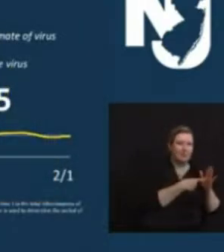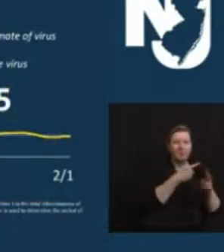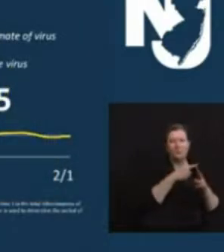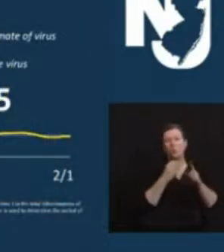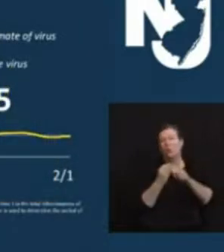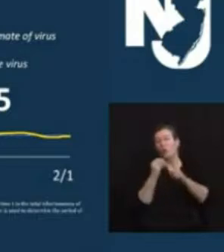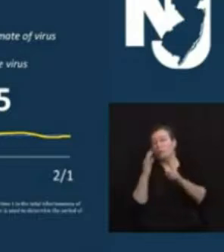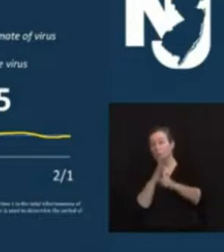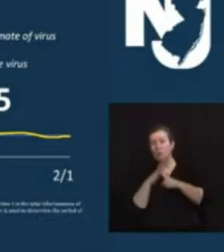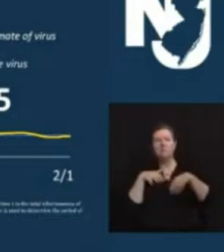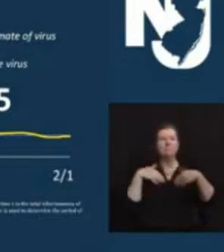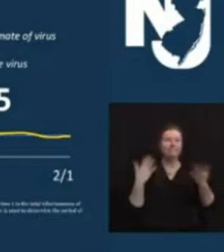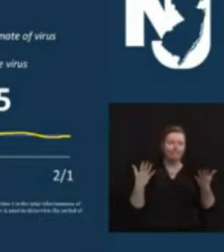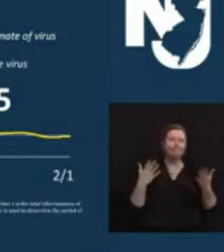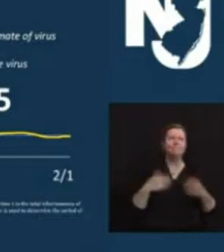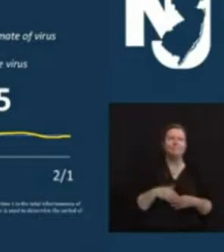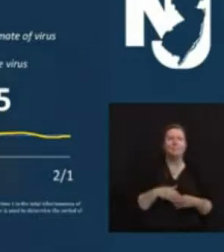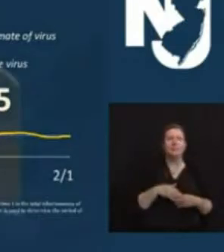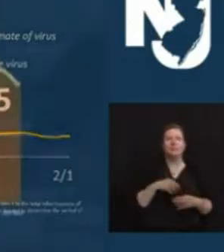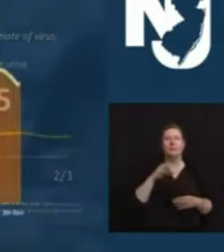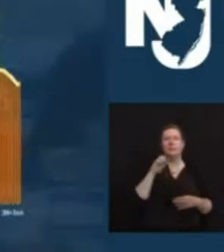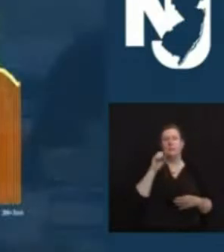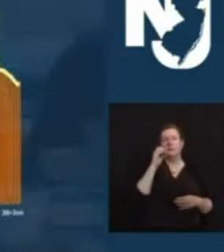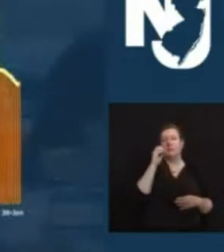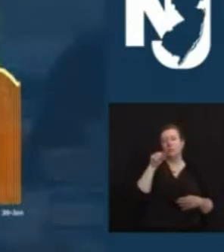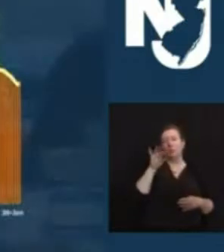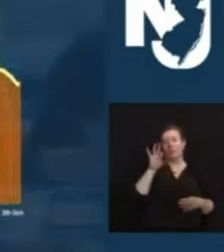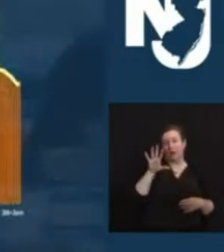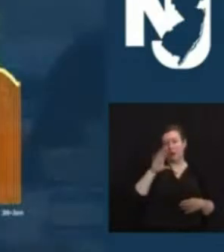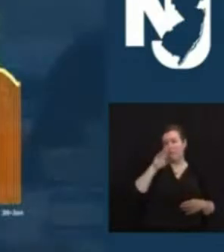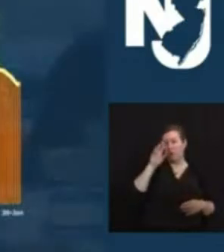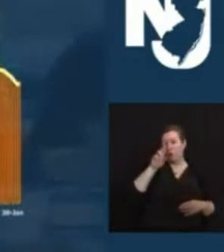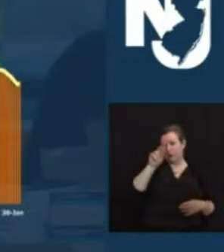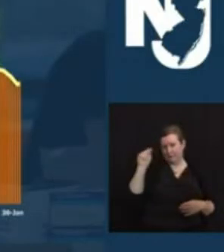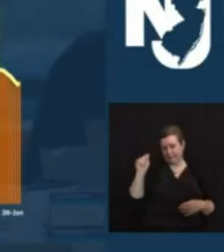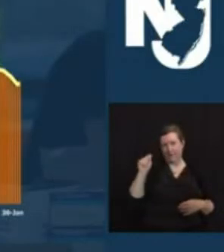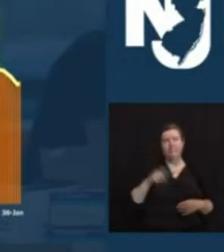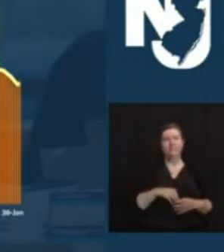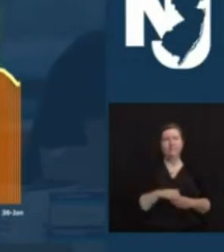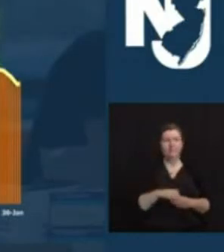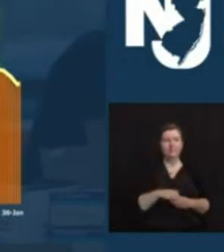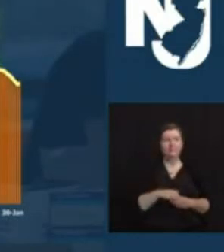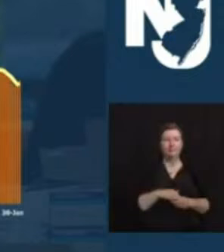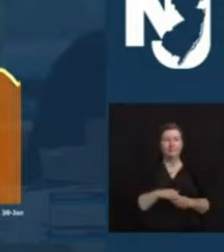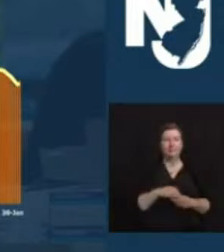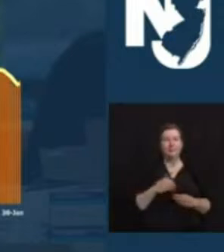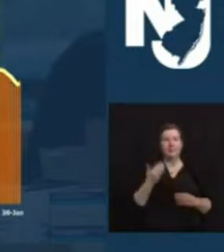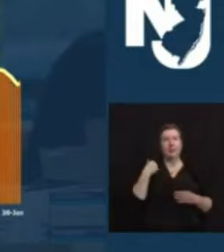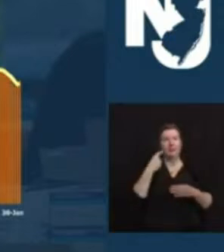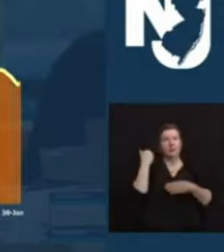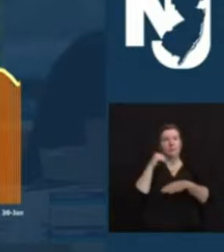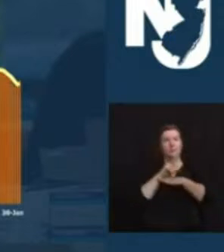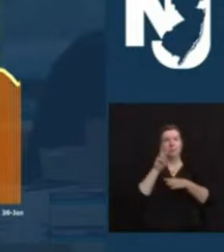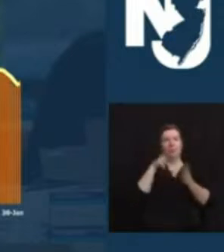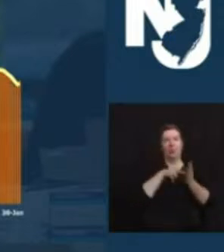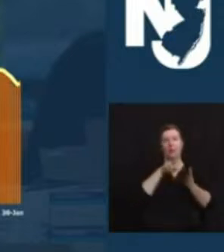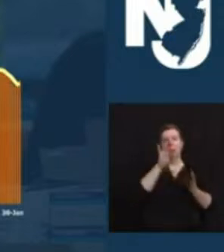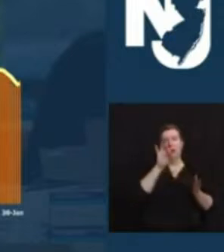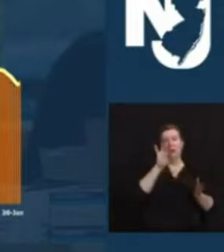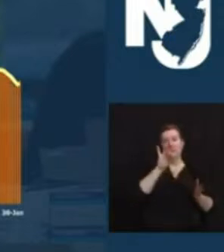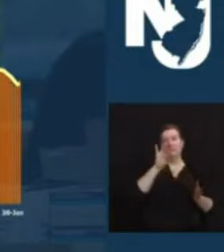up a little bit, 0.95. In our hospitals, as of 10 p.m. last night, 2,986